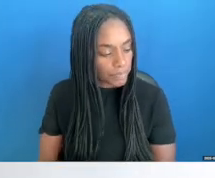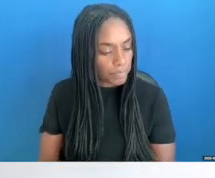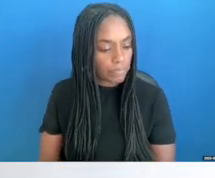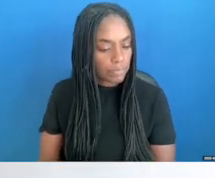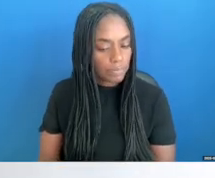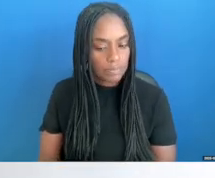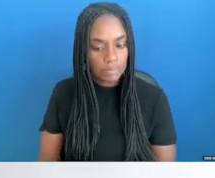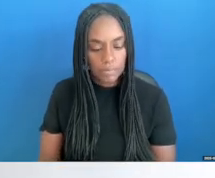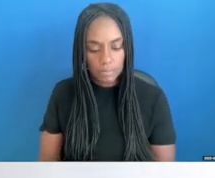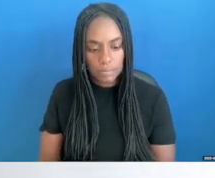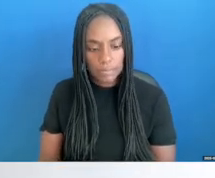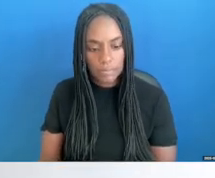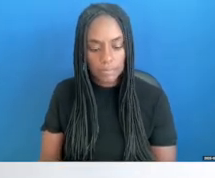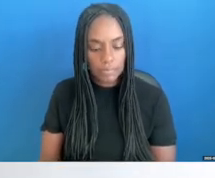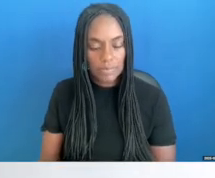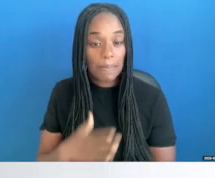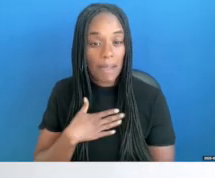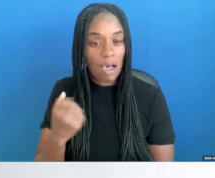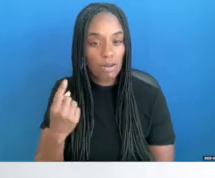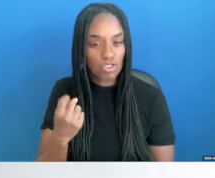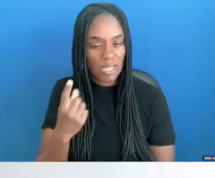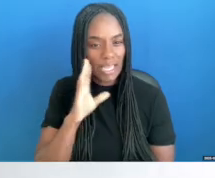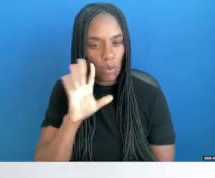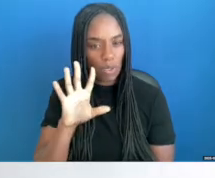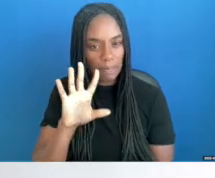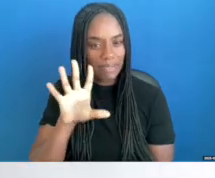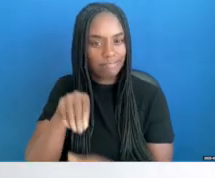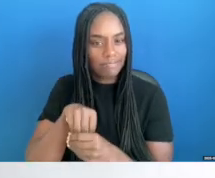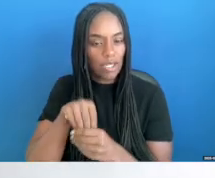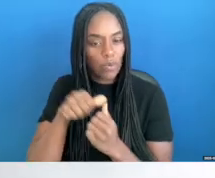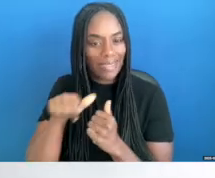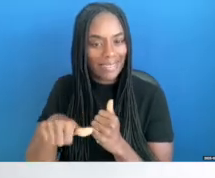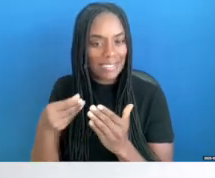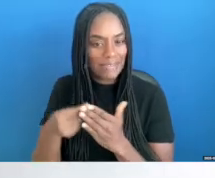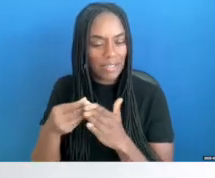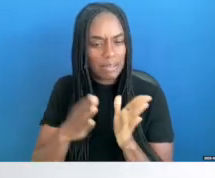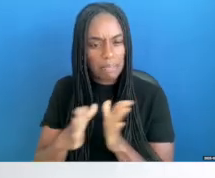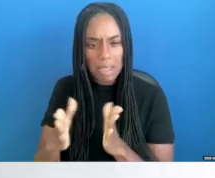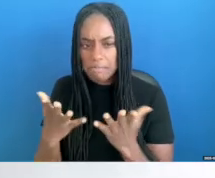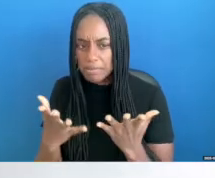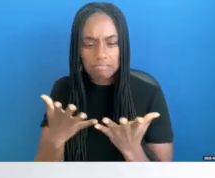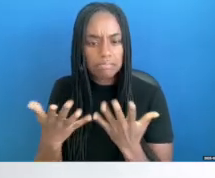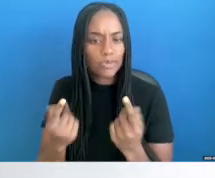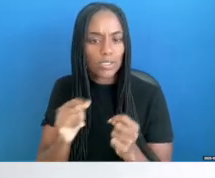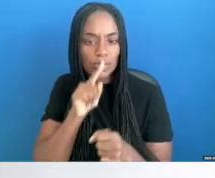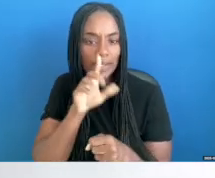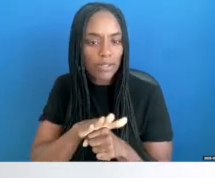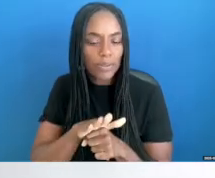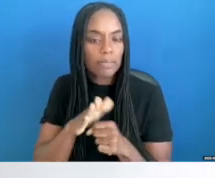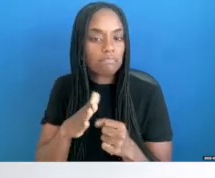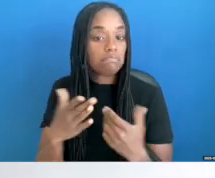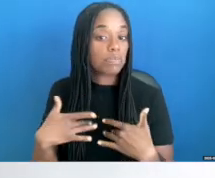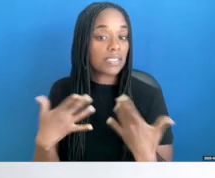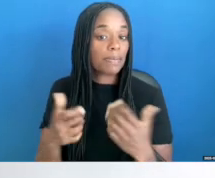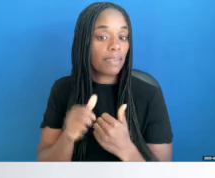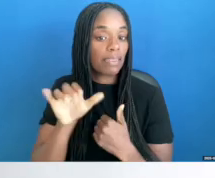was my understanding that that was going to be incorporated into this funding plan, but I just wanted to confirm if what's happening